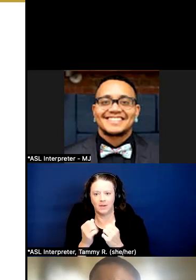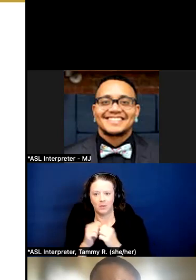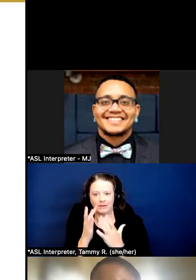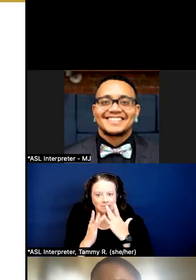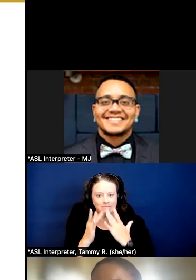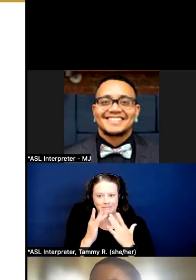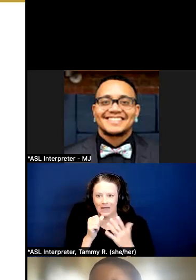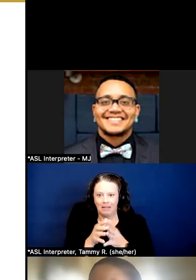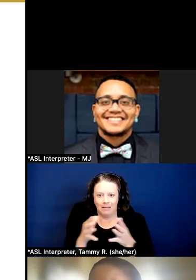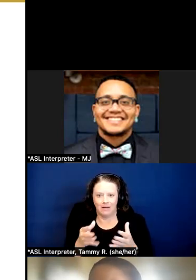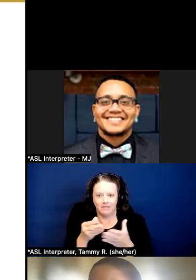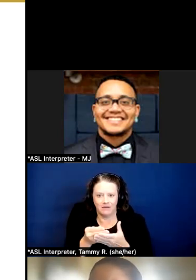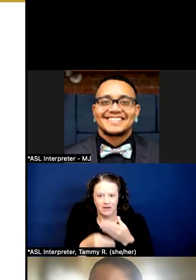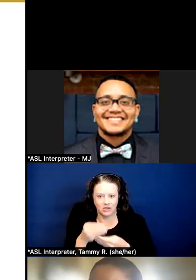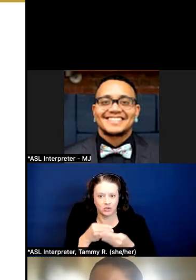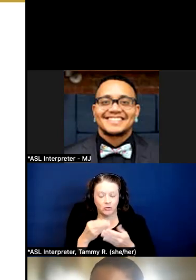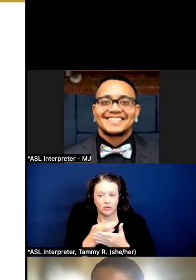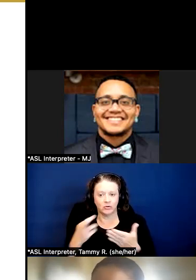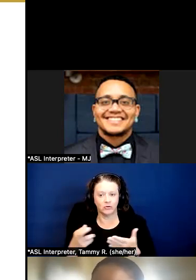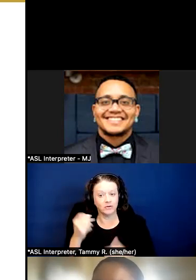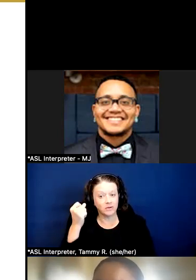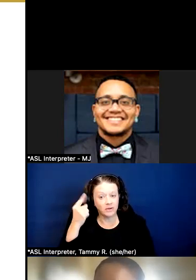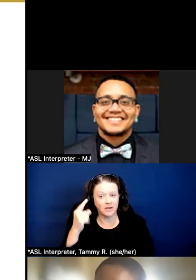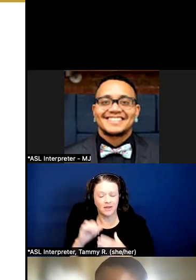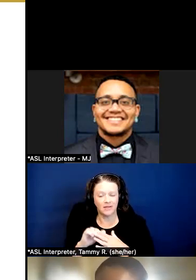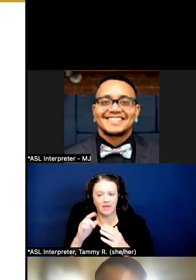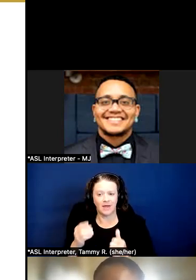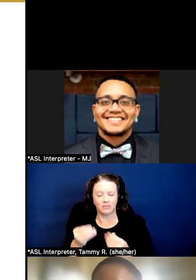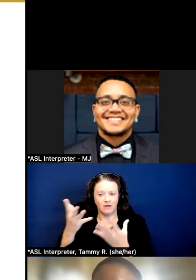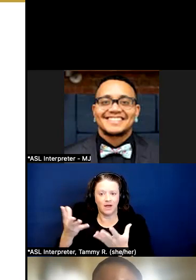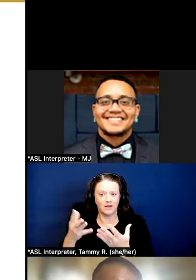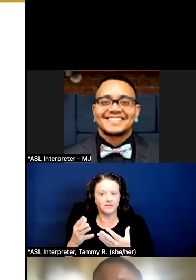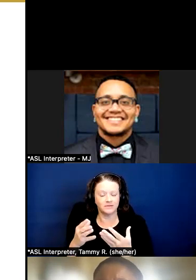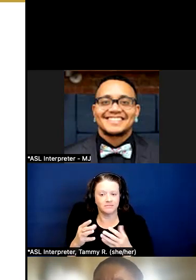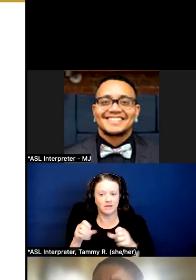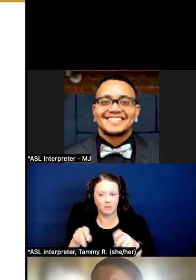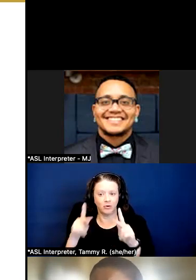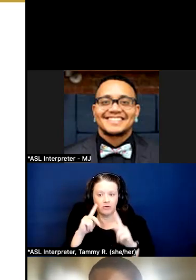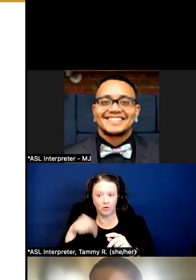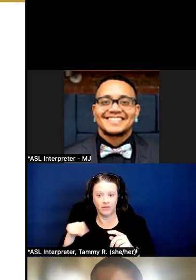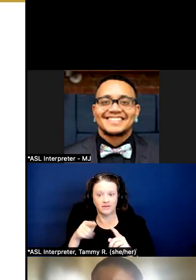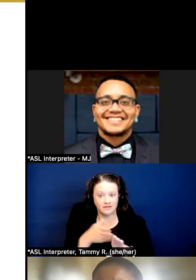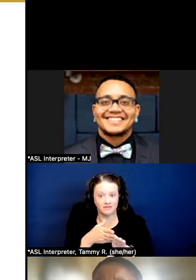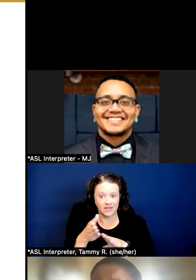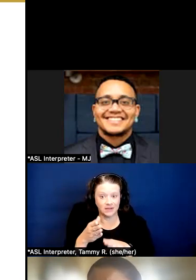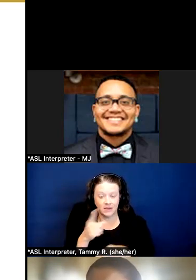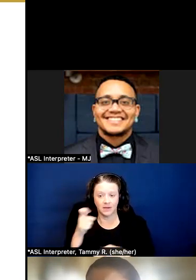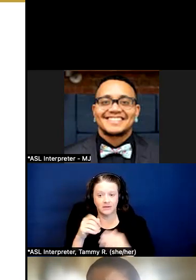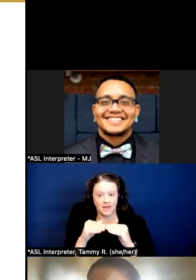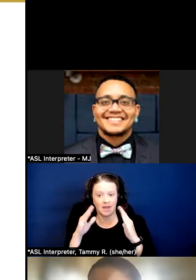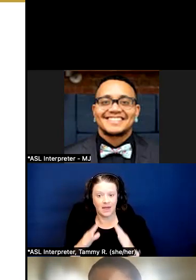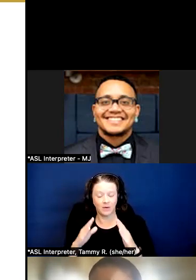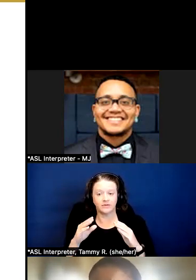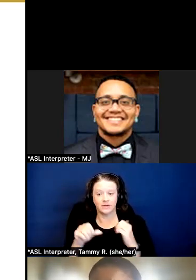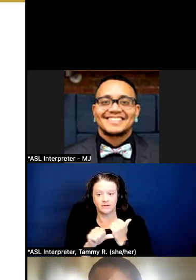resources. However, this presents an opportunity for the field. because housing assistance programs and